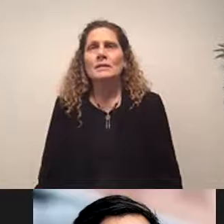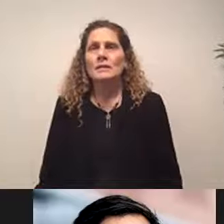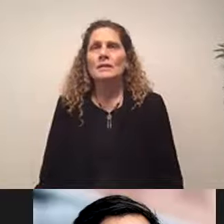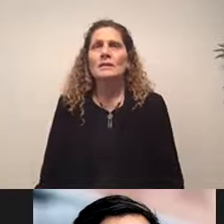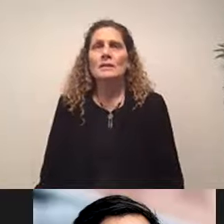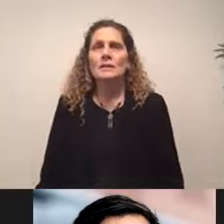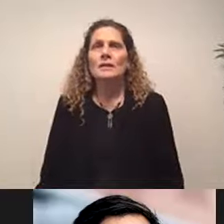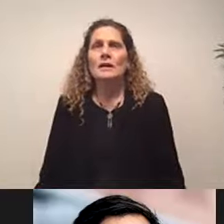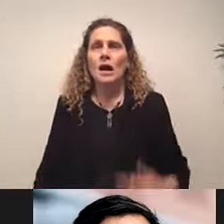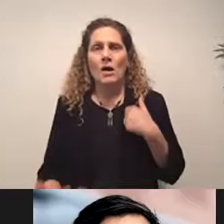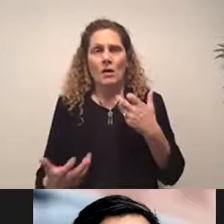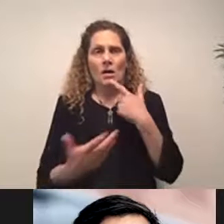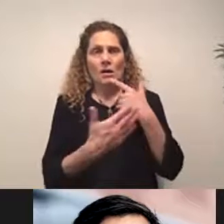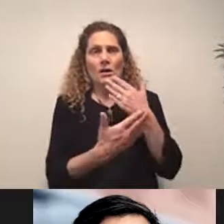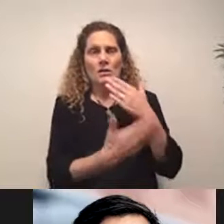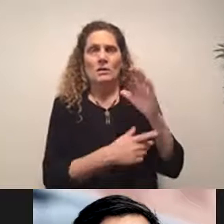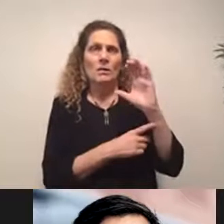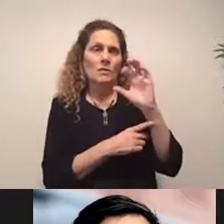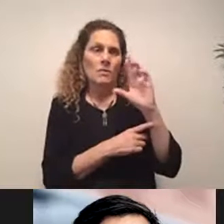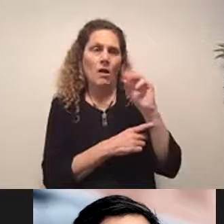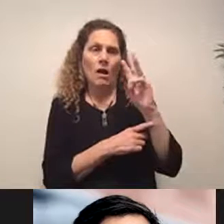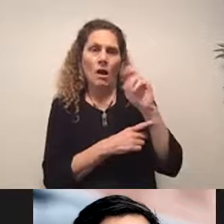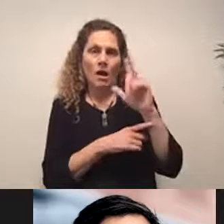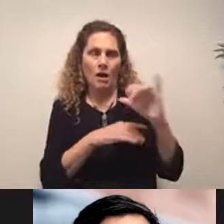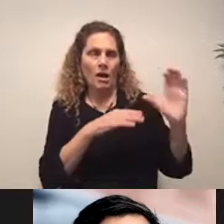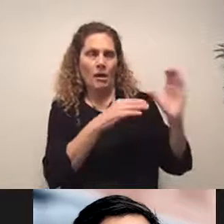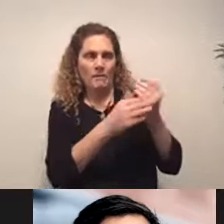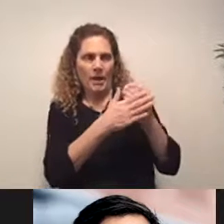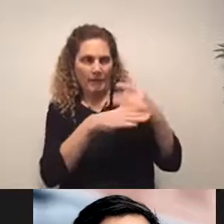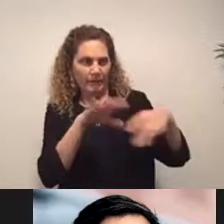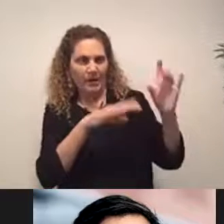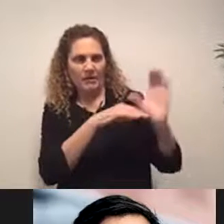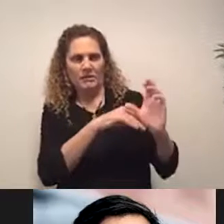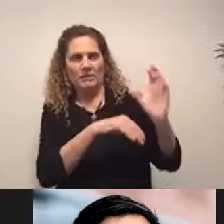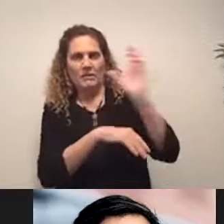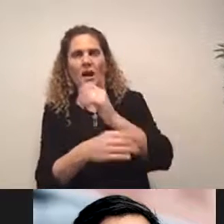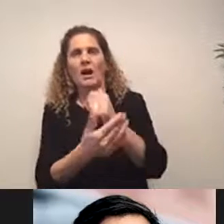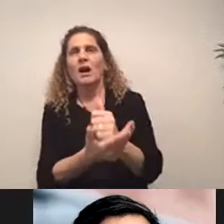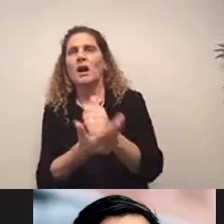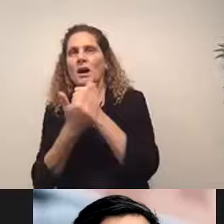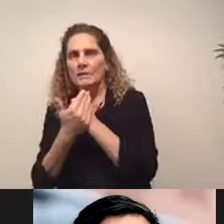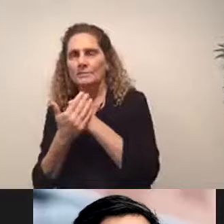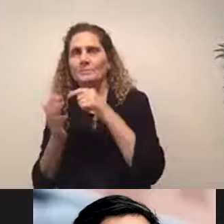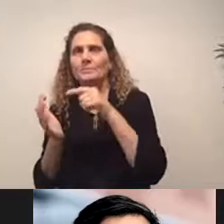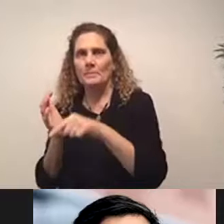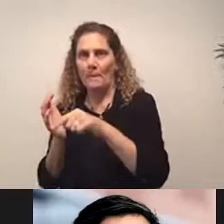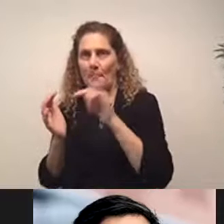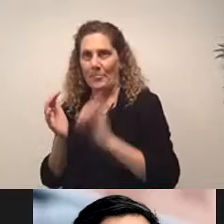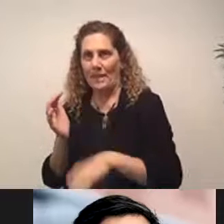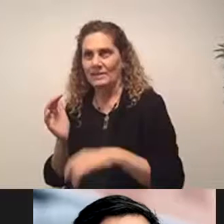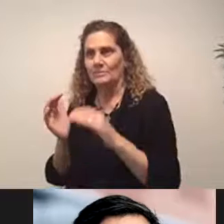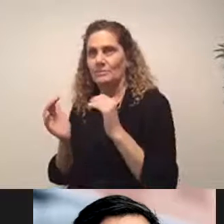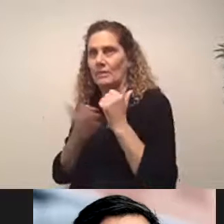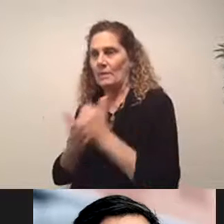and the CRRT for their $50,000 investment that our community partners have safely gotten into the hands of